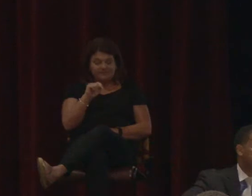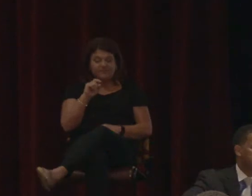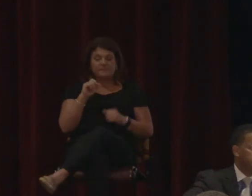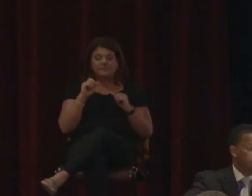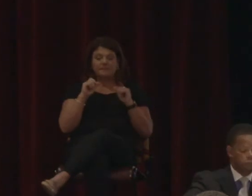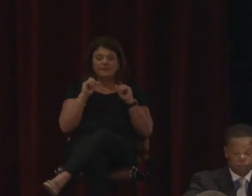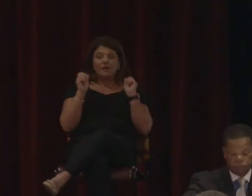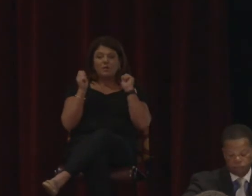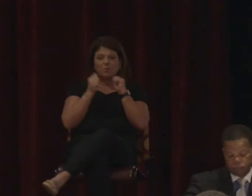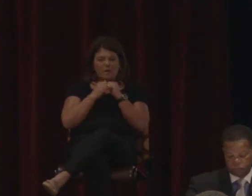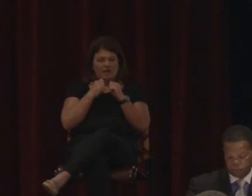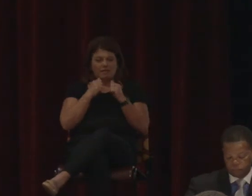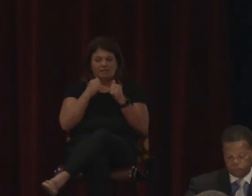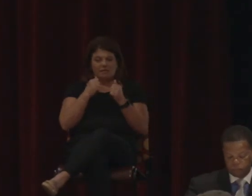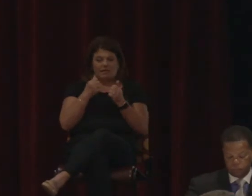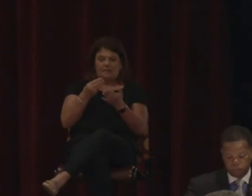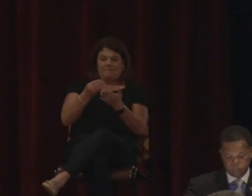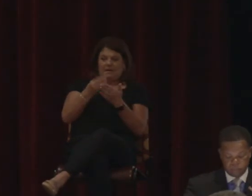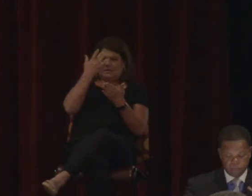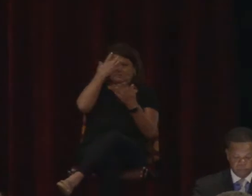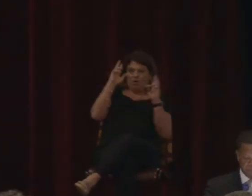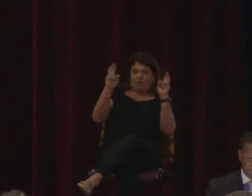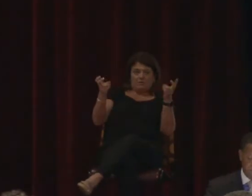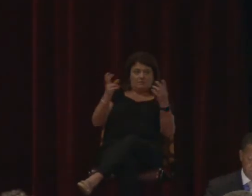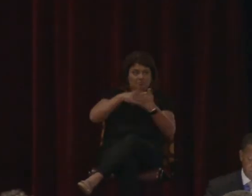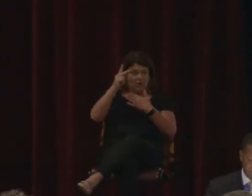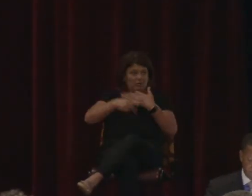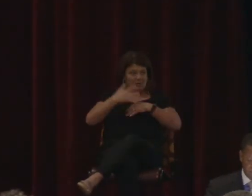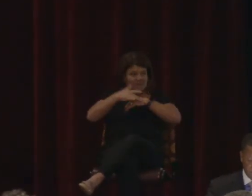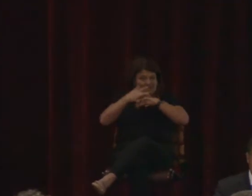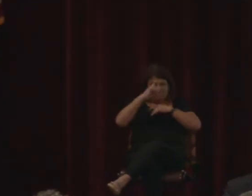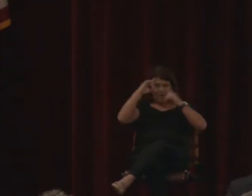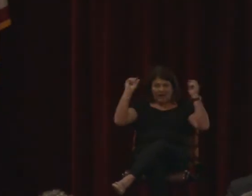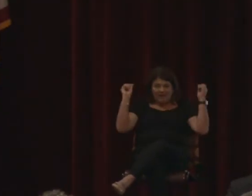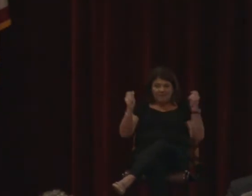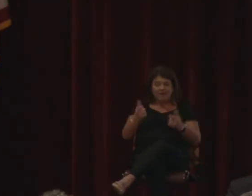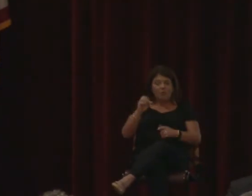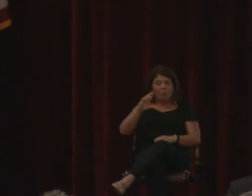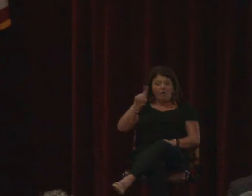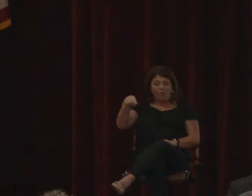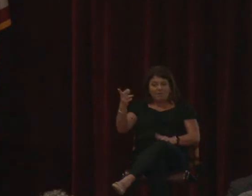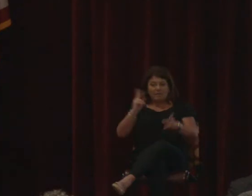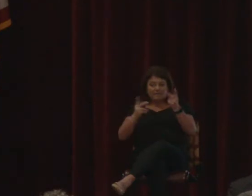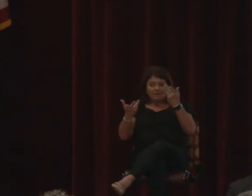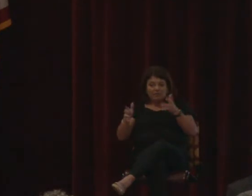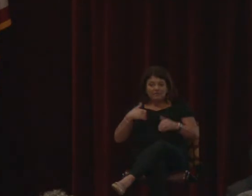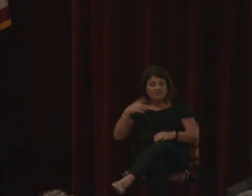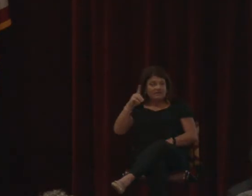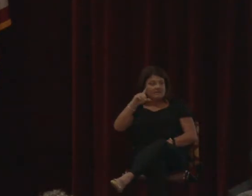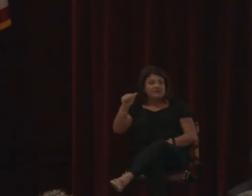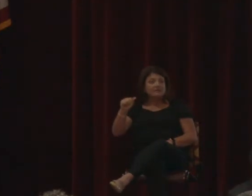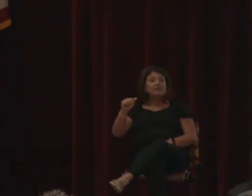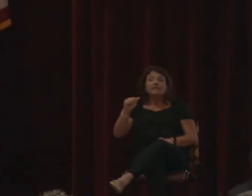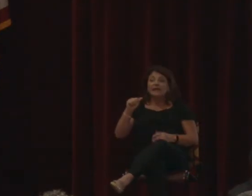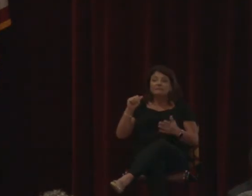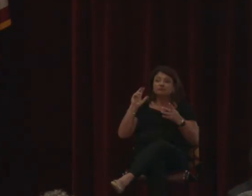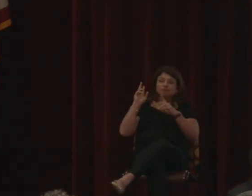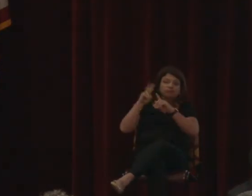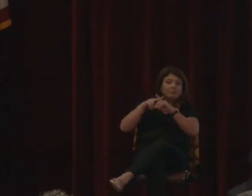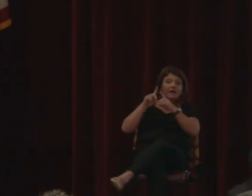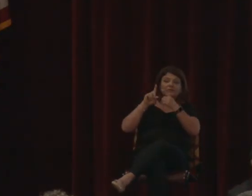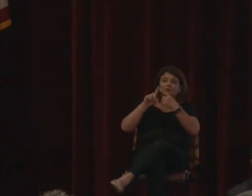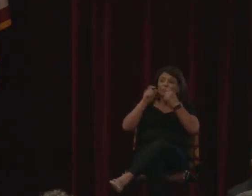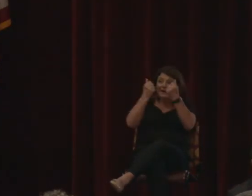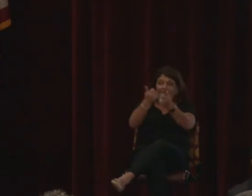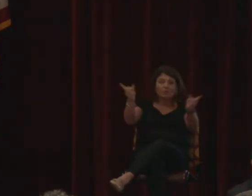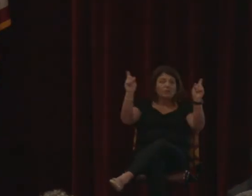Money Smart program, is it available to everybody or just individuals with disabilities? It's available to everyone. I don't have a